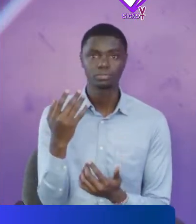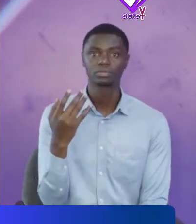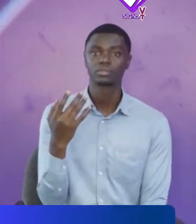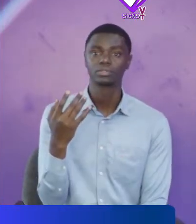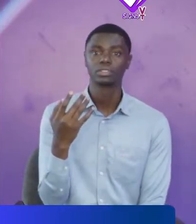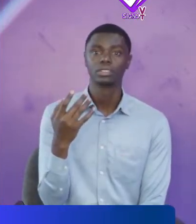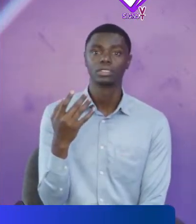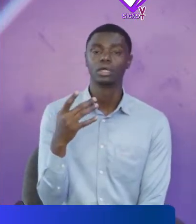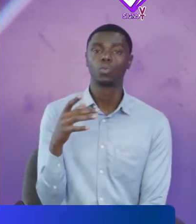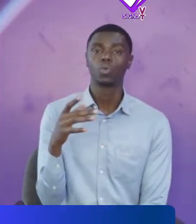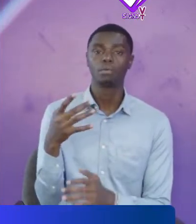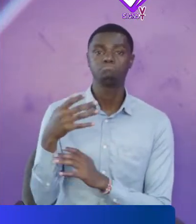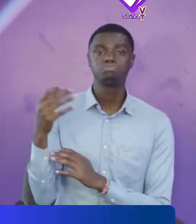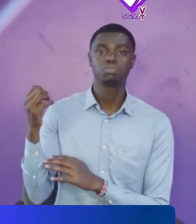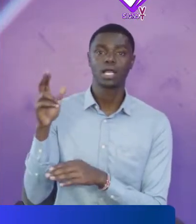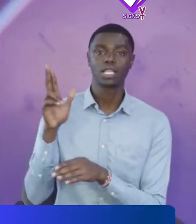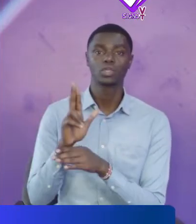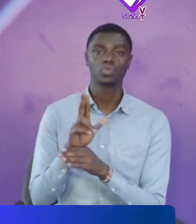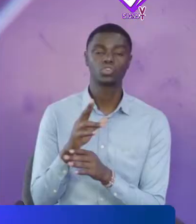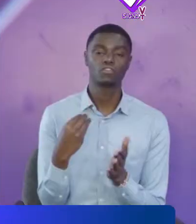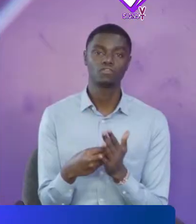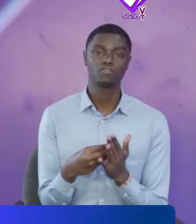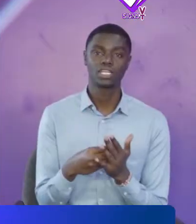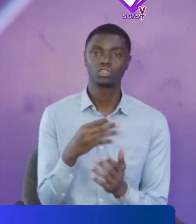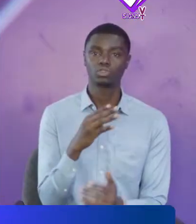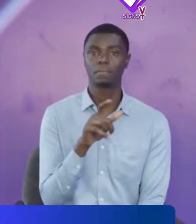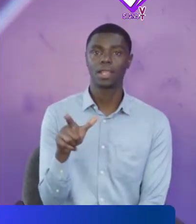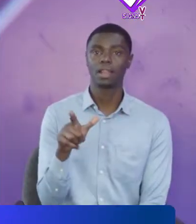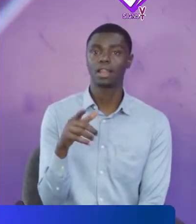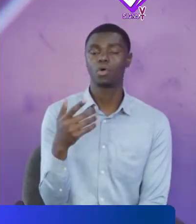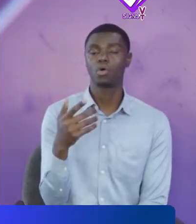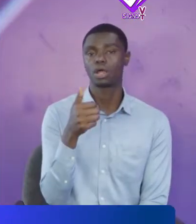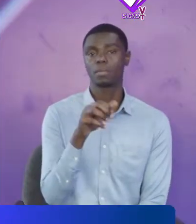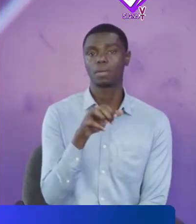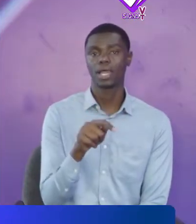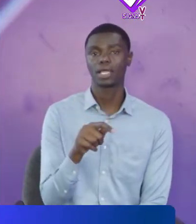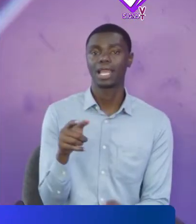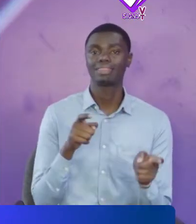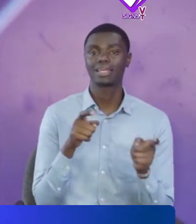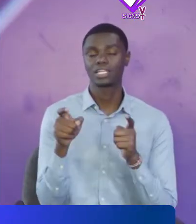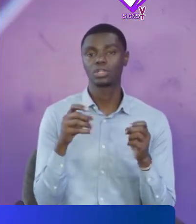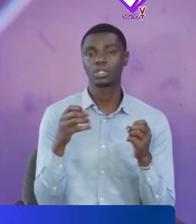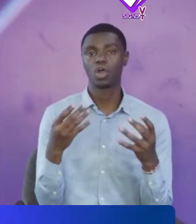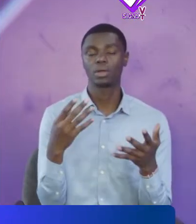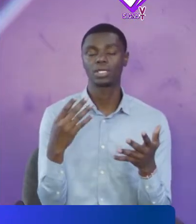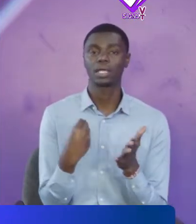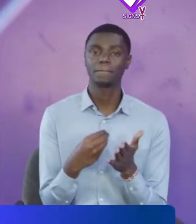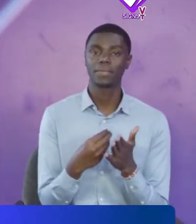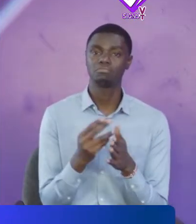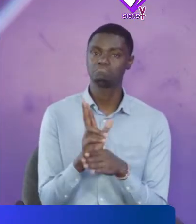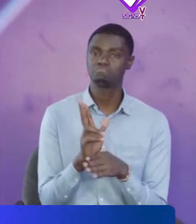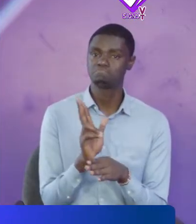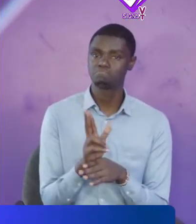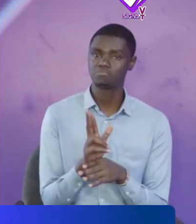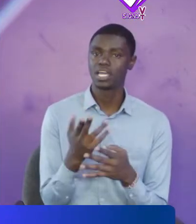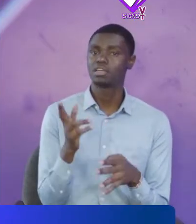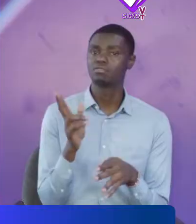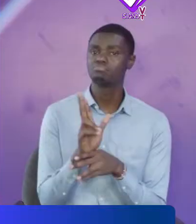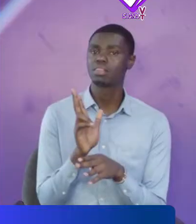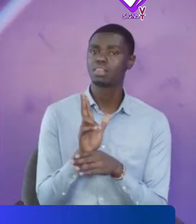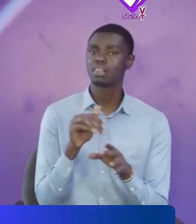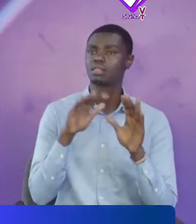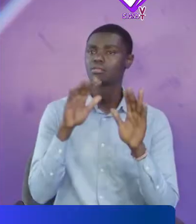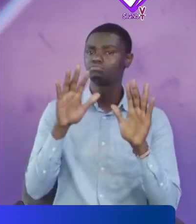the use of the financial bill or act that regulates how much money should be spent, how should be spent during the campaign? I think it was